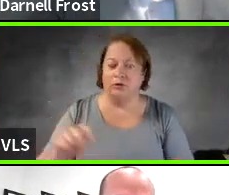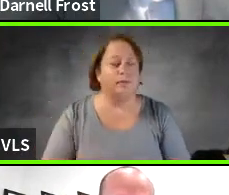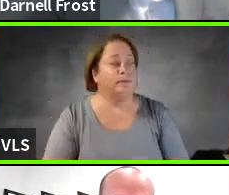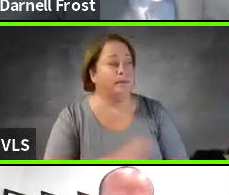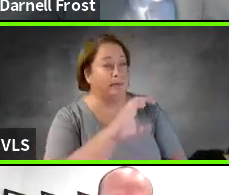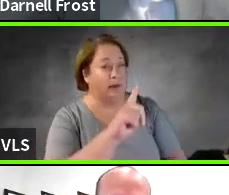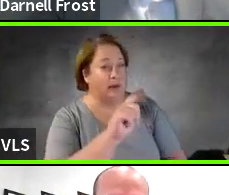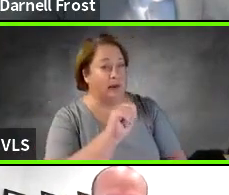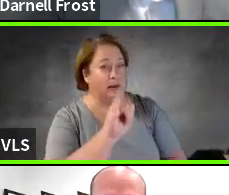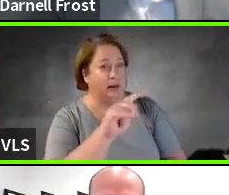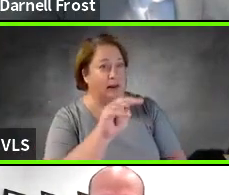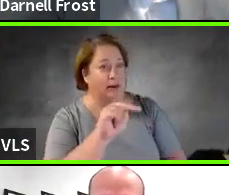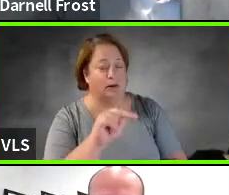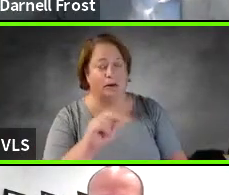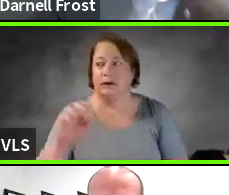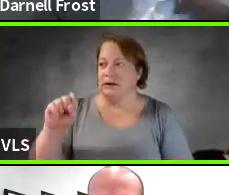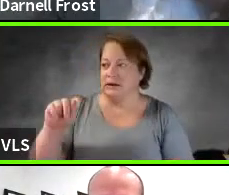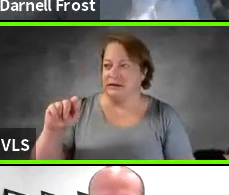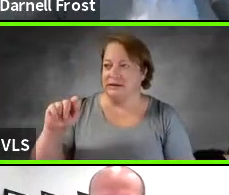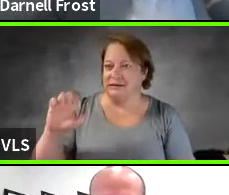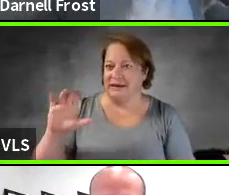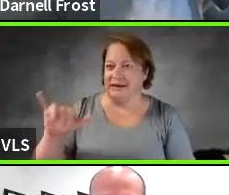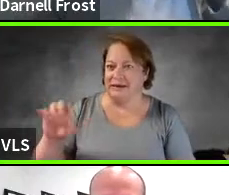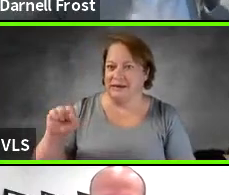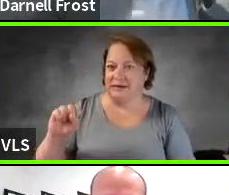Clayton. Stacy Seawalk.